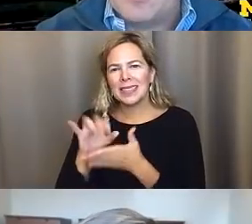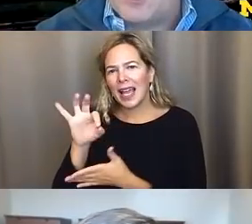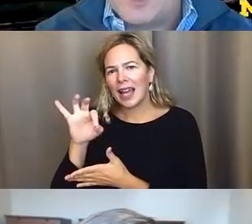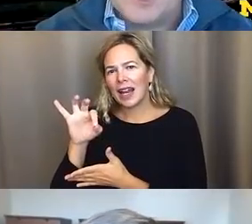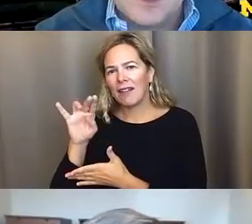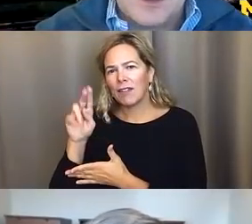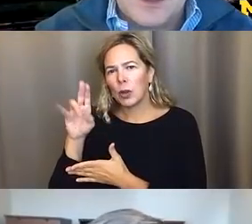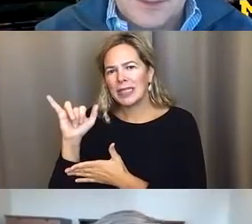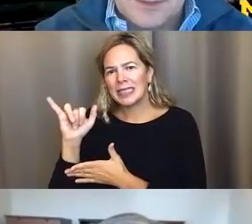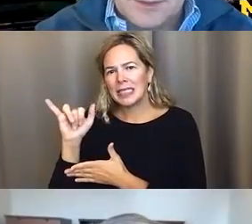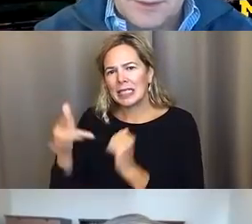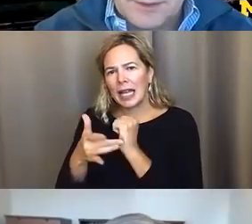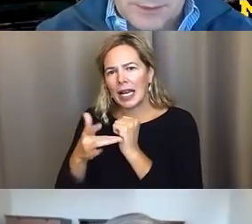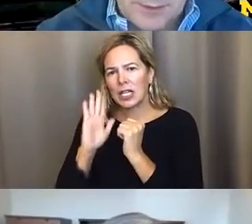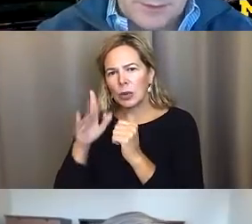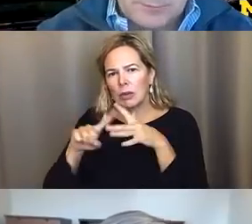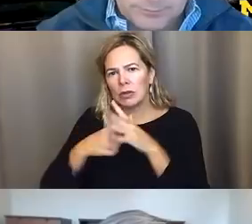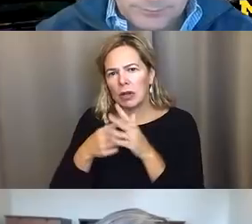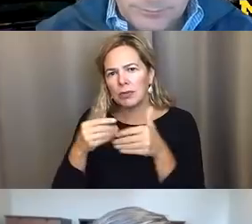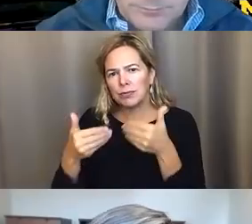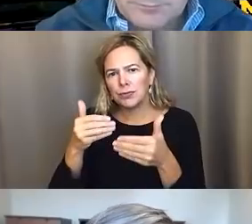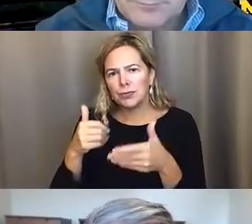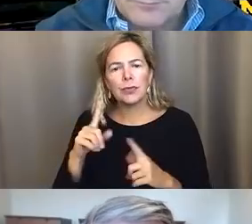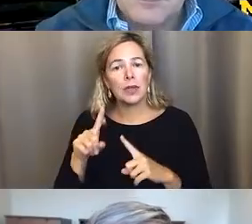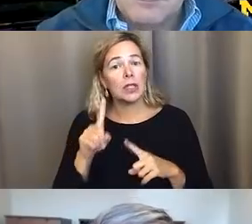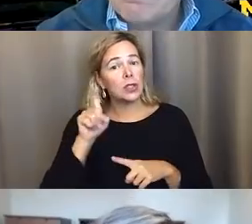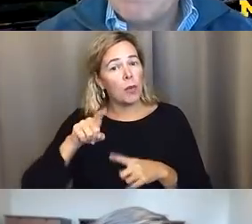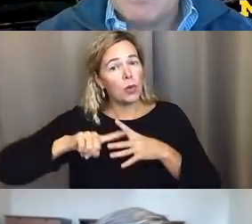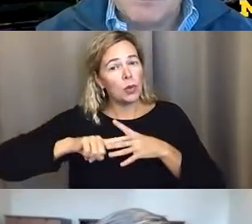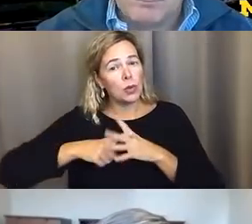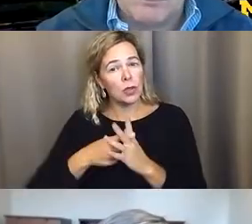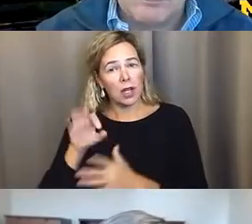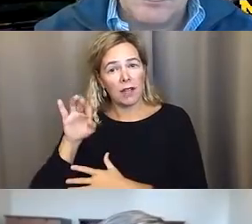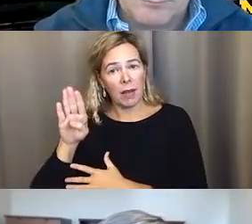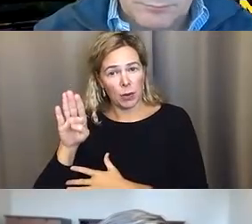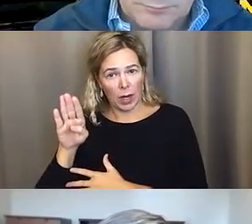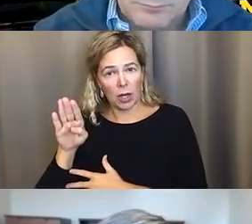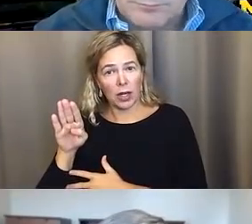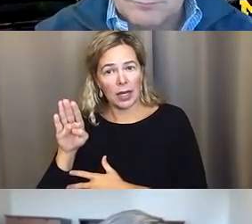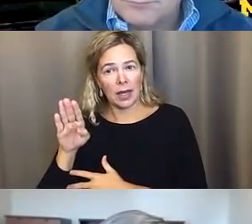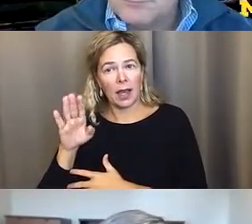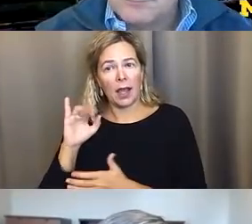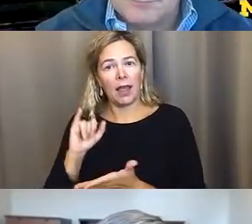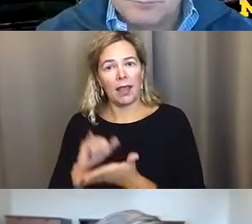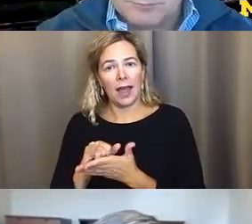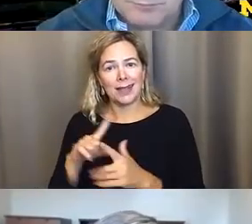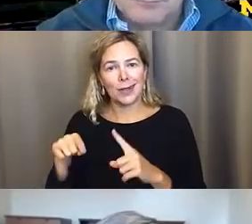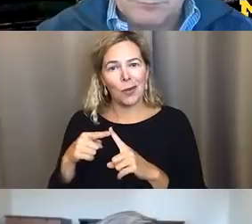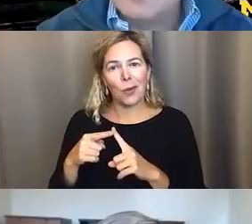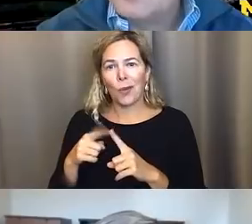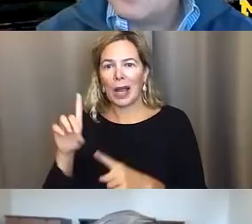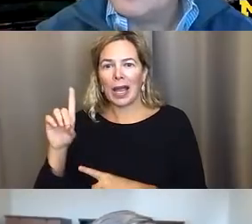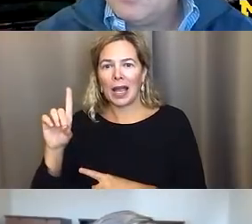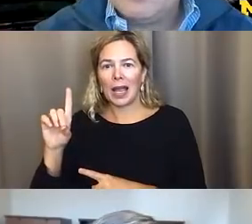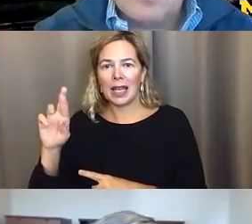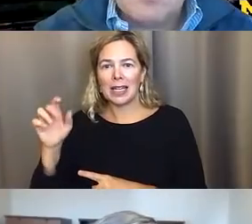going to get rolled out? And it's supposed to start in February. That's when the Dragon contract,